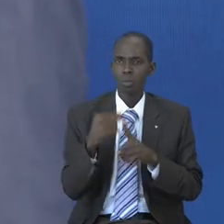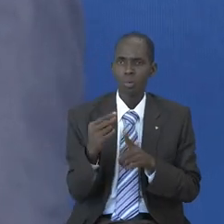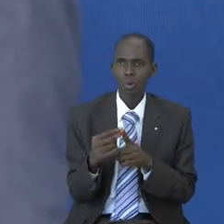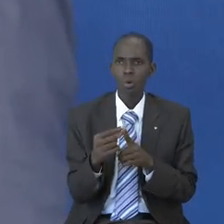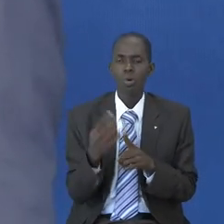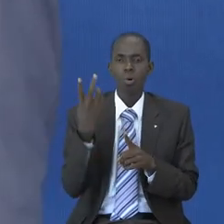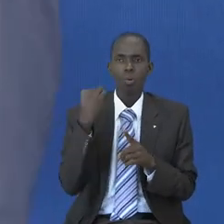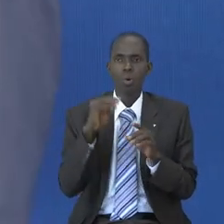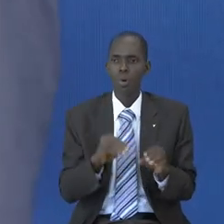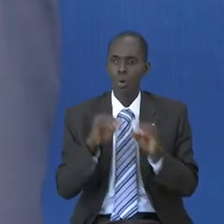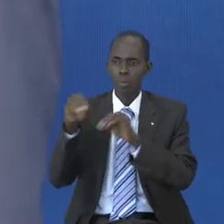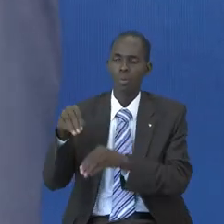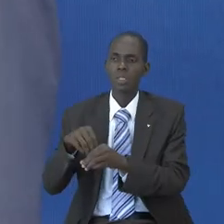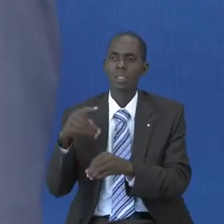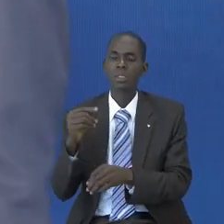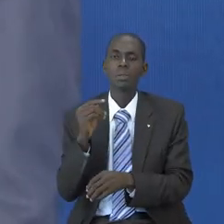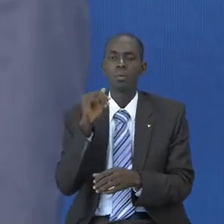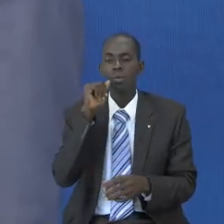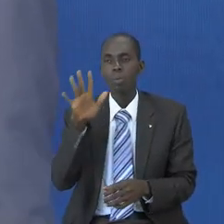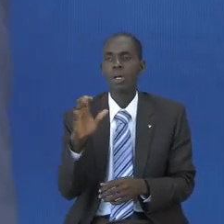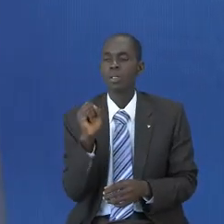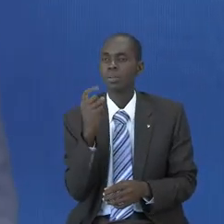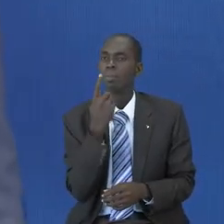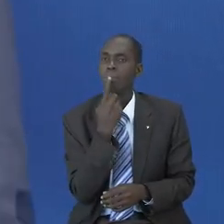the mouth of the woman. And